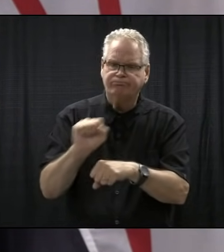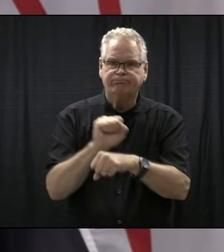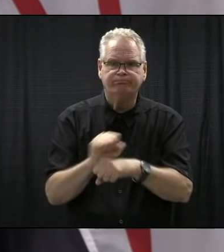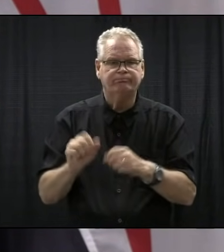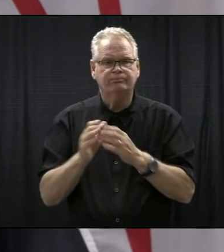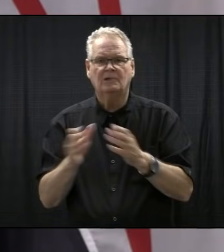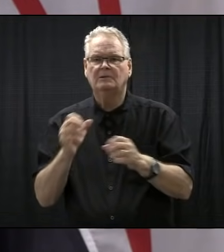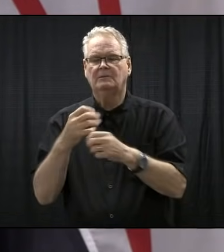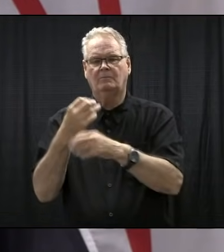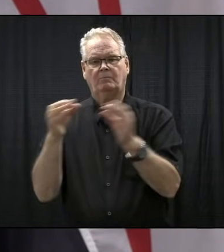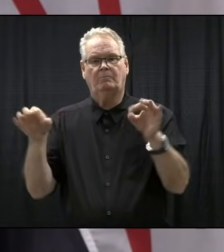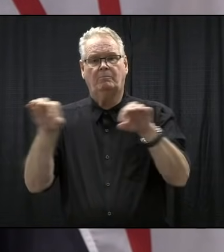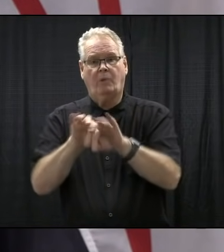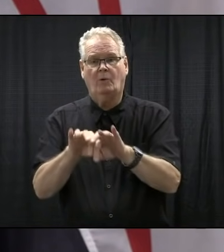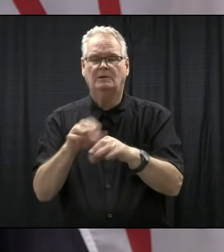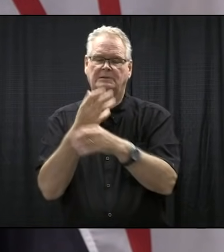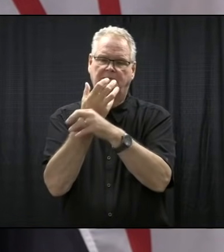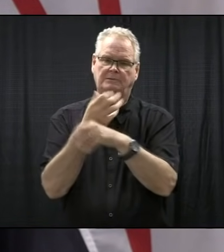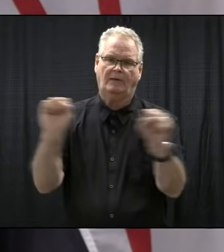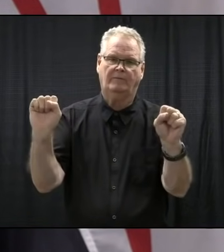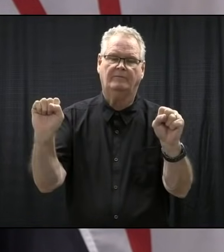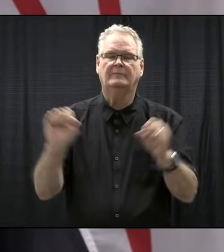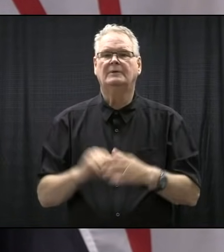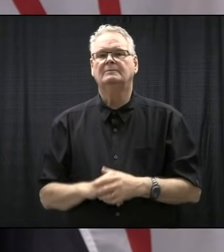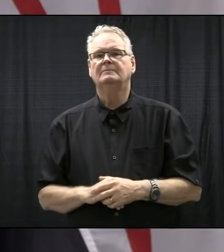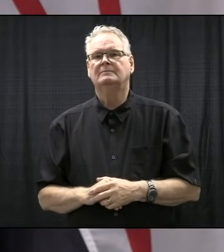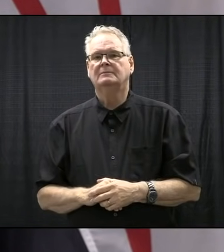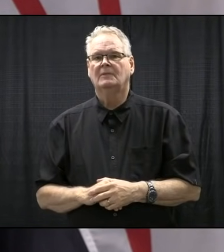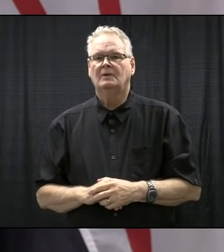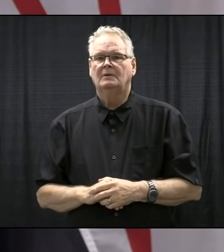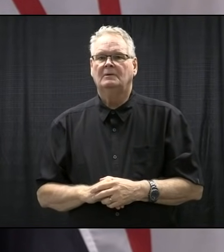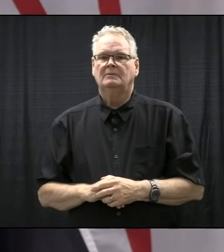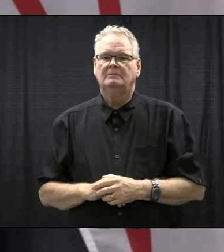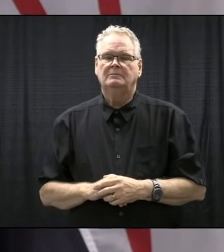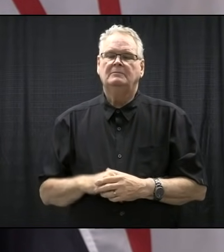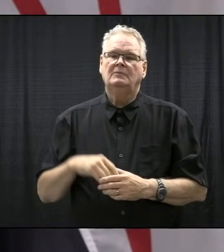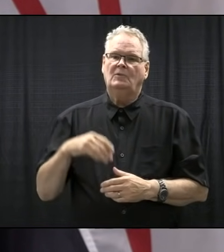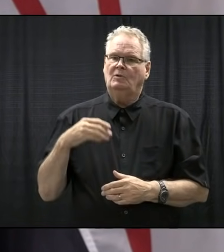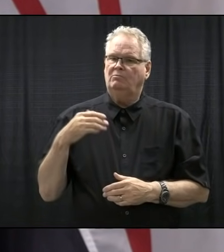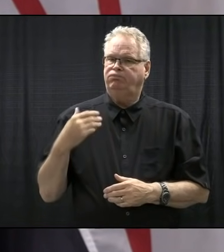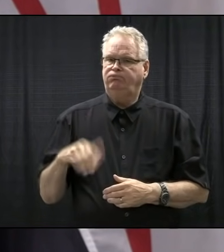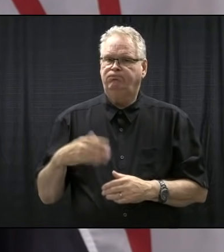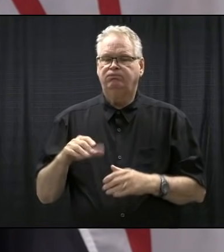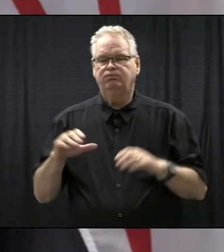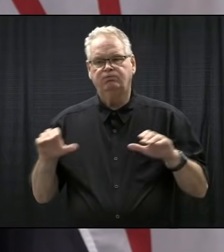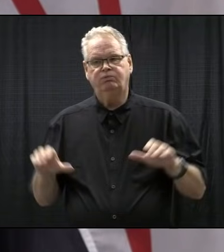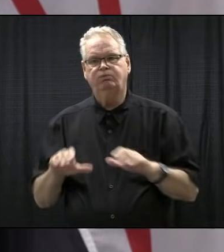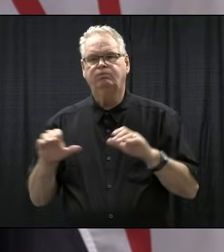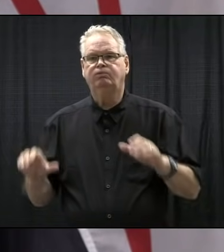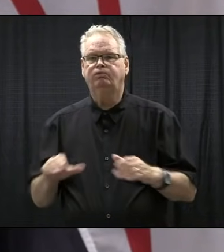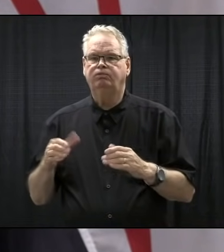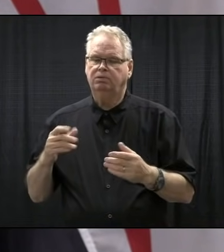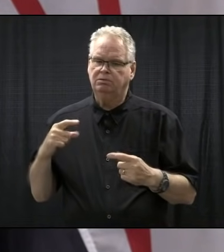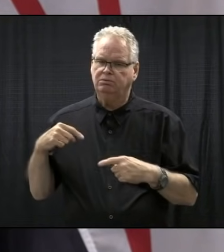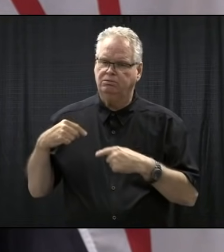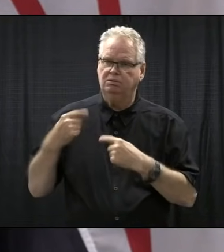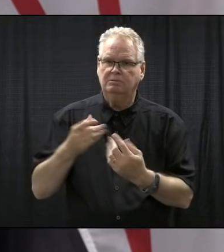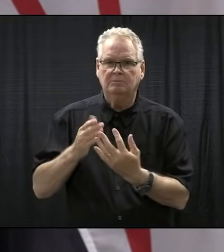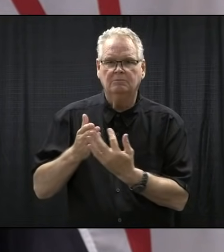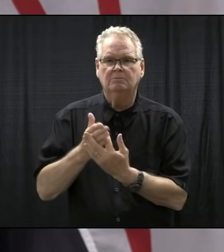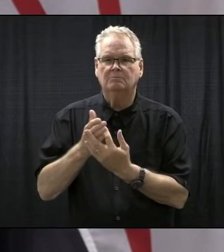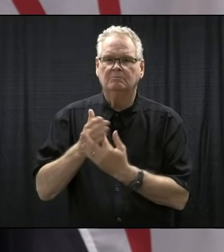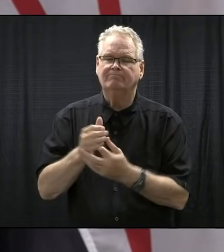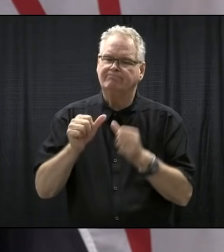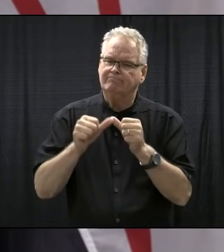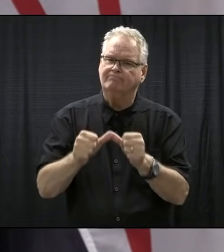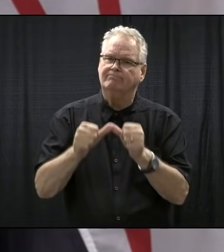COVID. They have been working tirelessly throughout this pandemic and continue to do so. I know that there is COVID